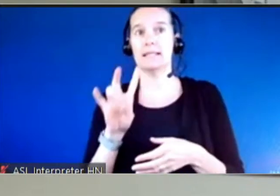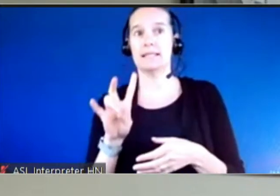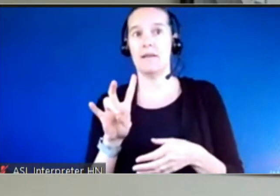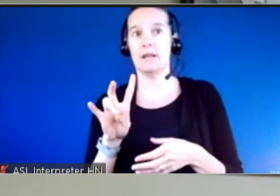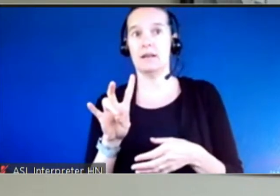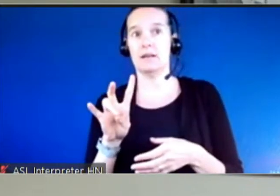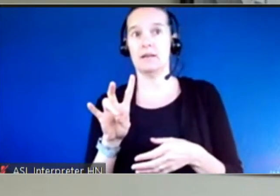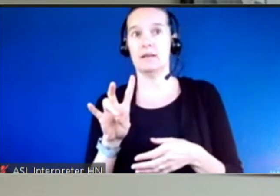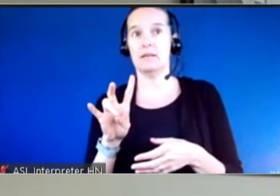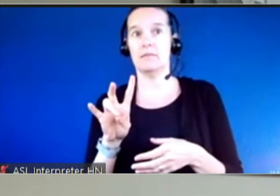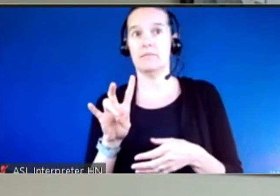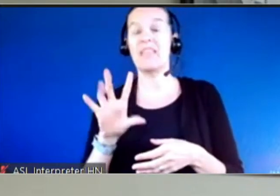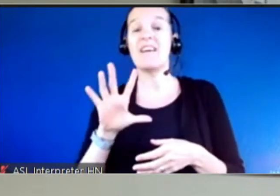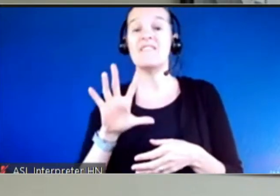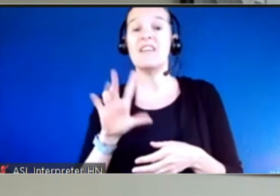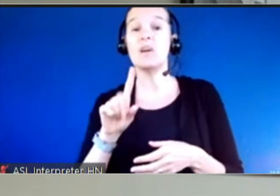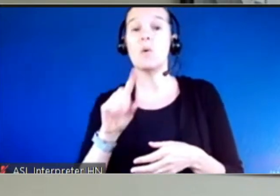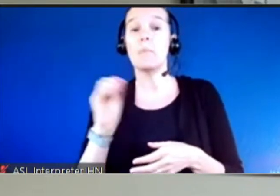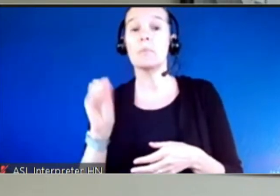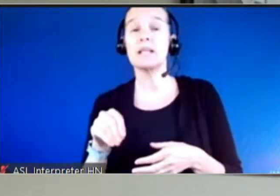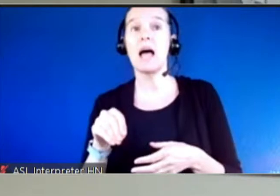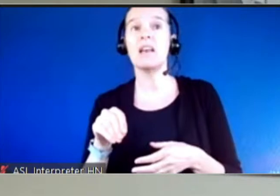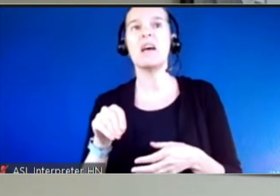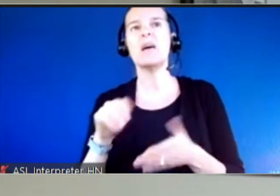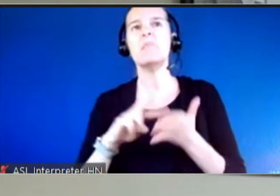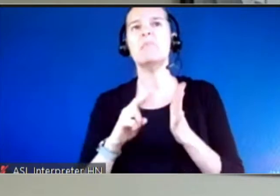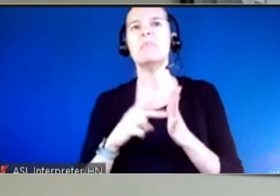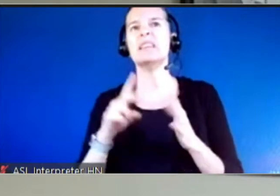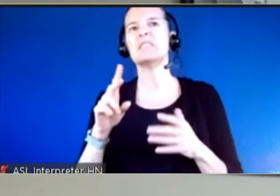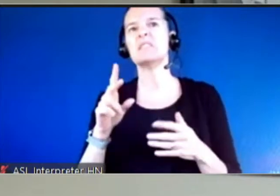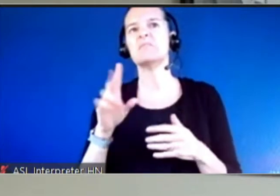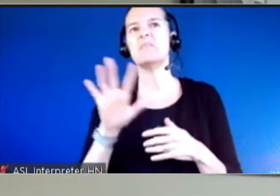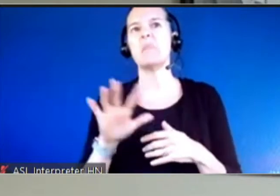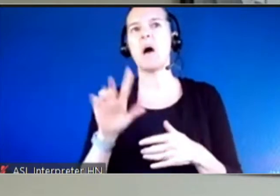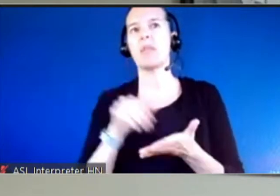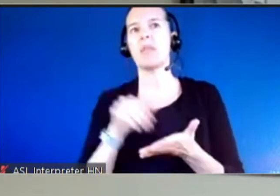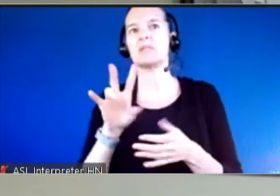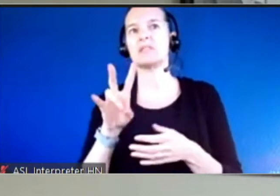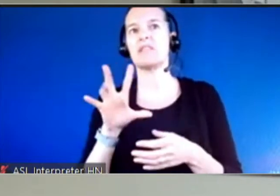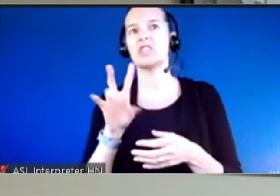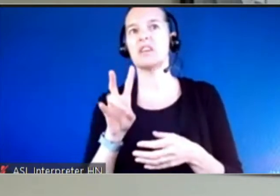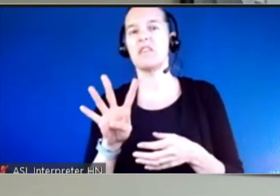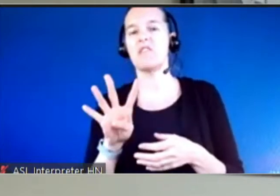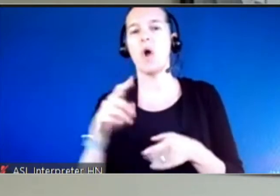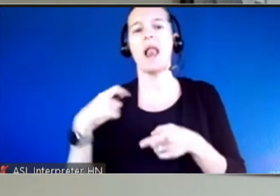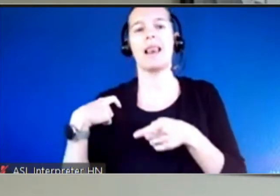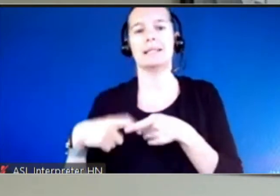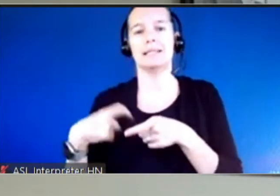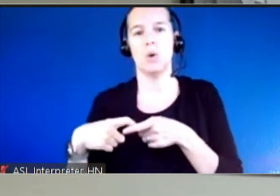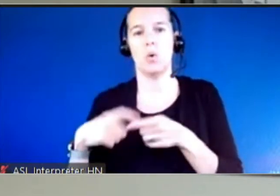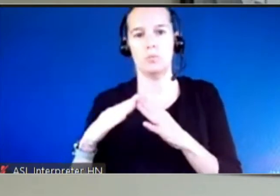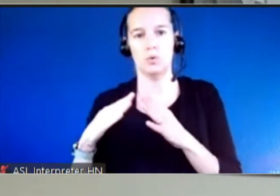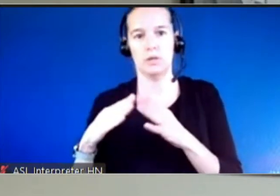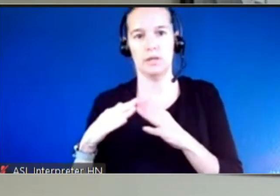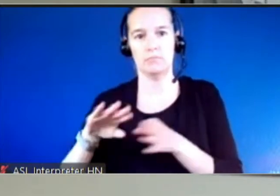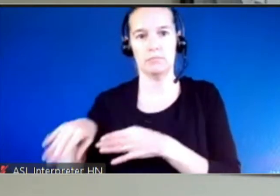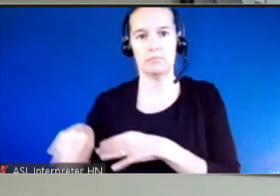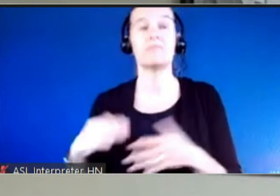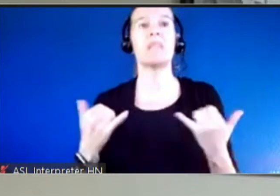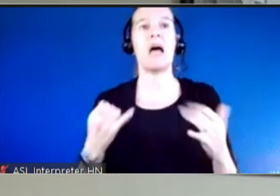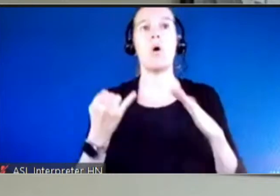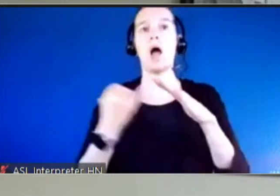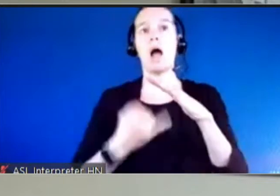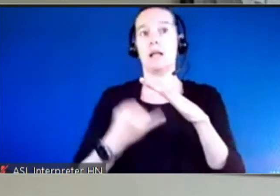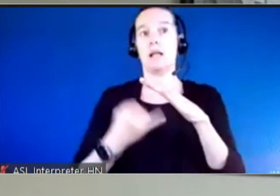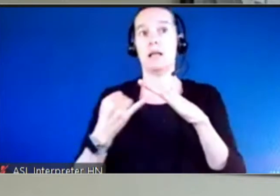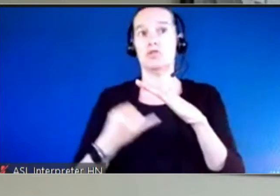1,774 or 51% have been in the Latino community. Currently in isolation, there are 208